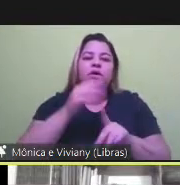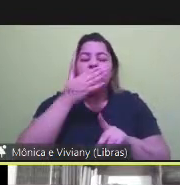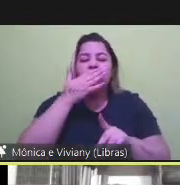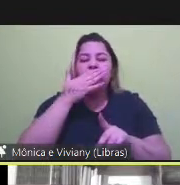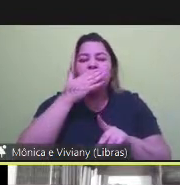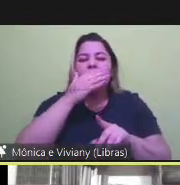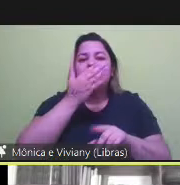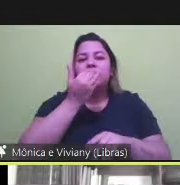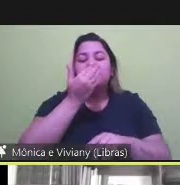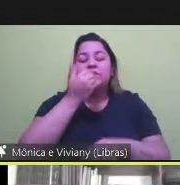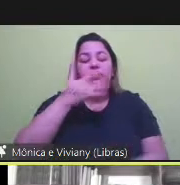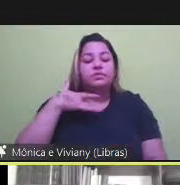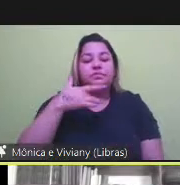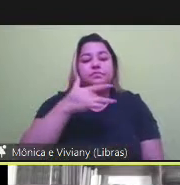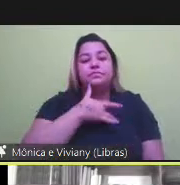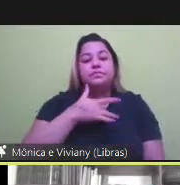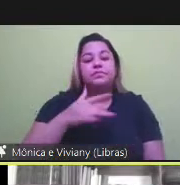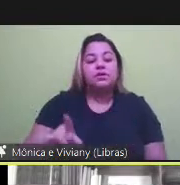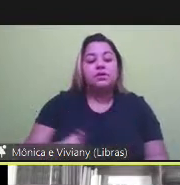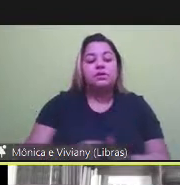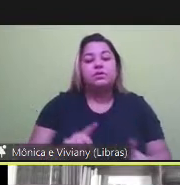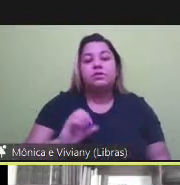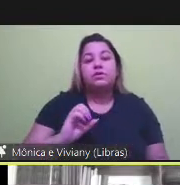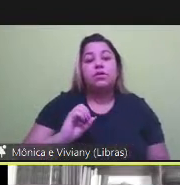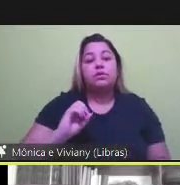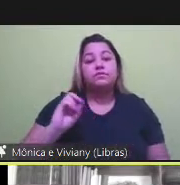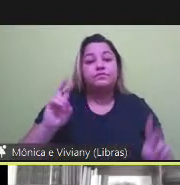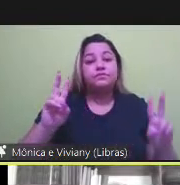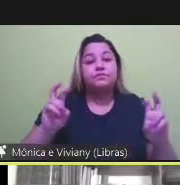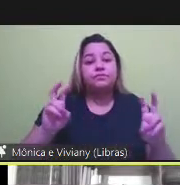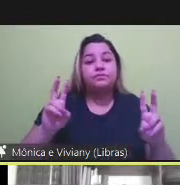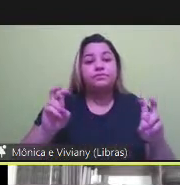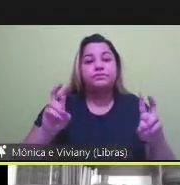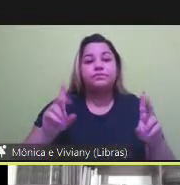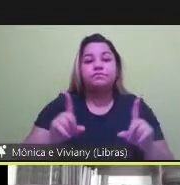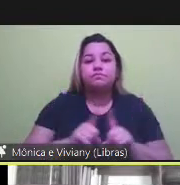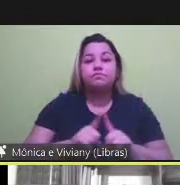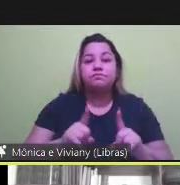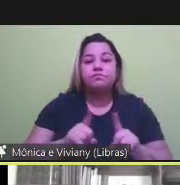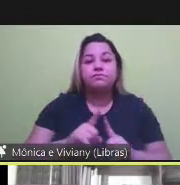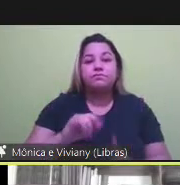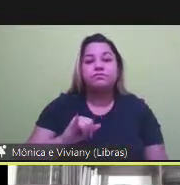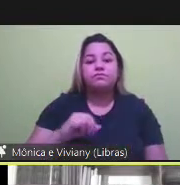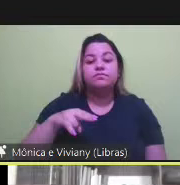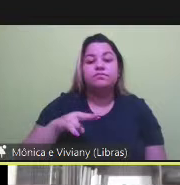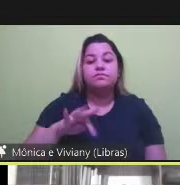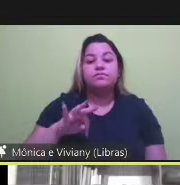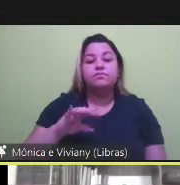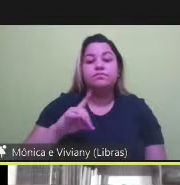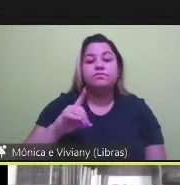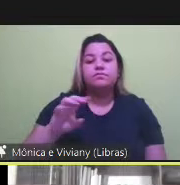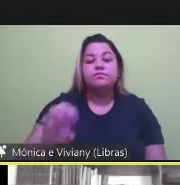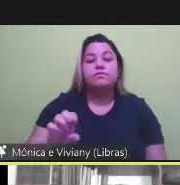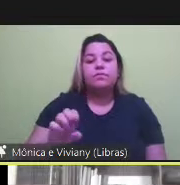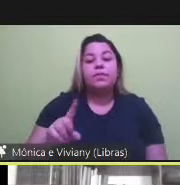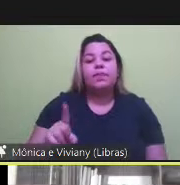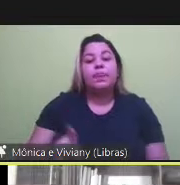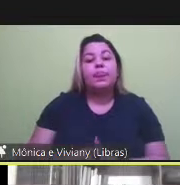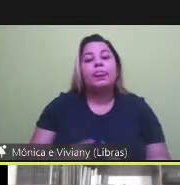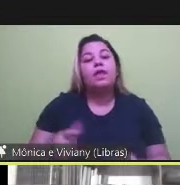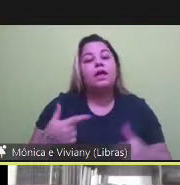or healthy habits. It's a topic not only of sanitary authorities, but it's connected